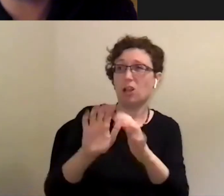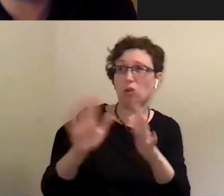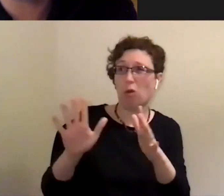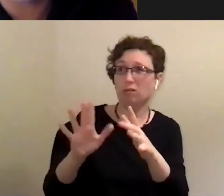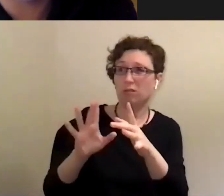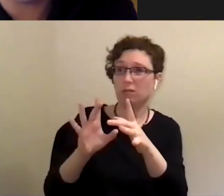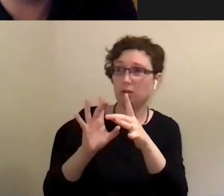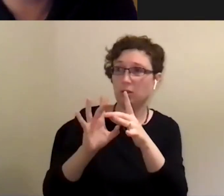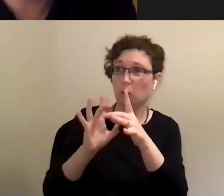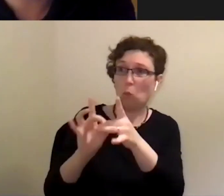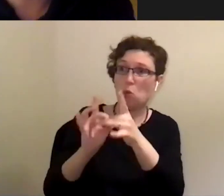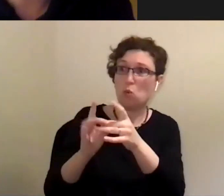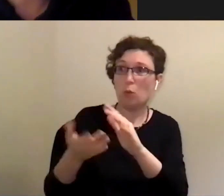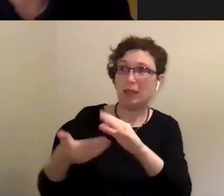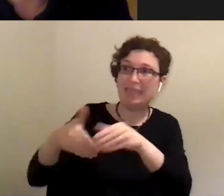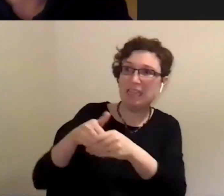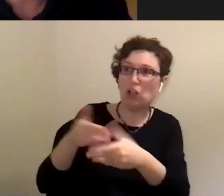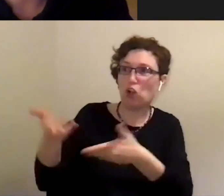topic altogether.